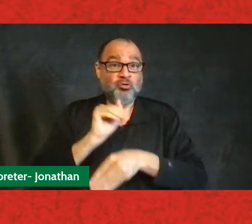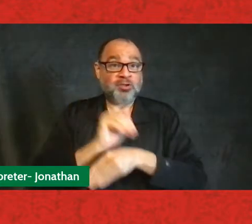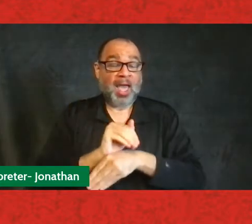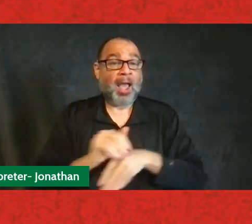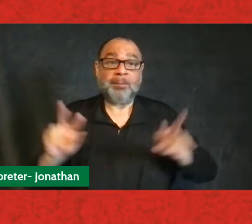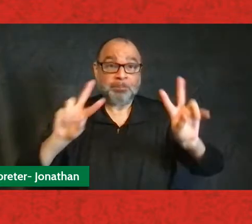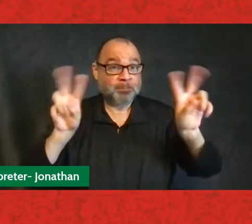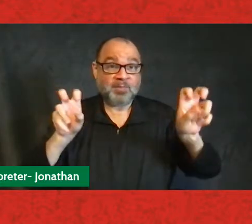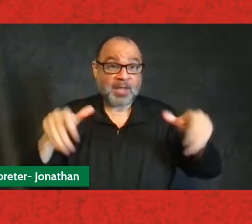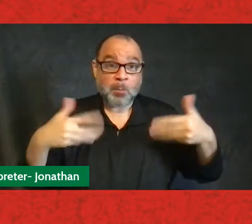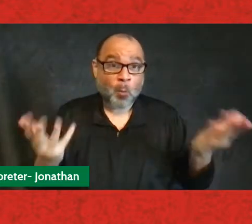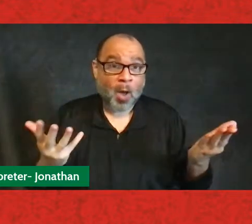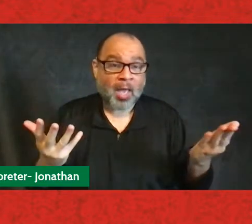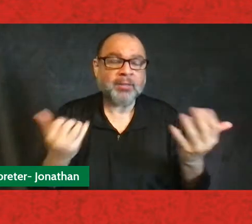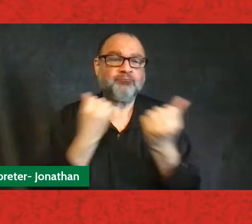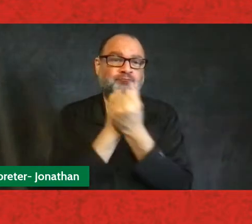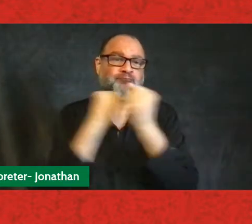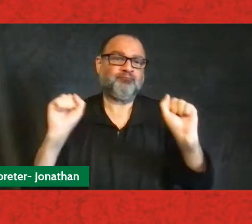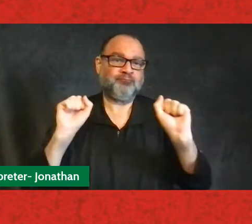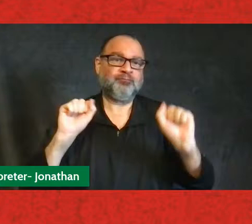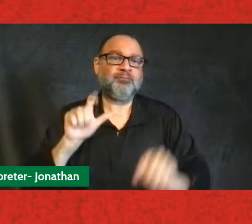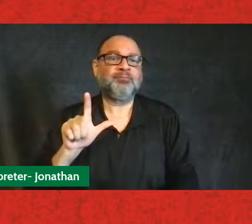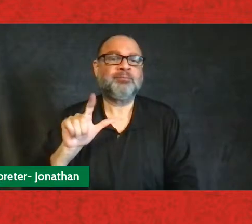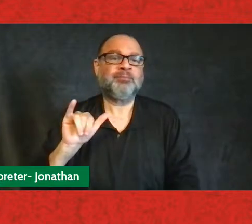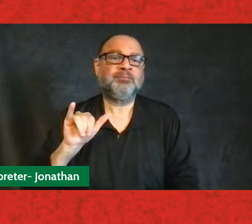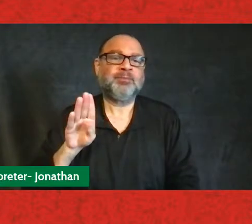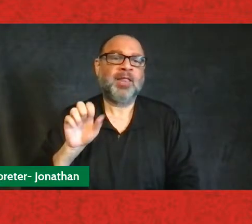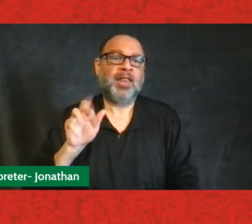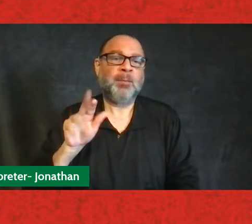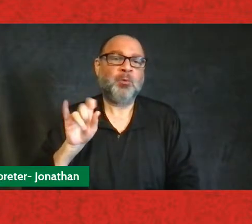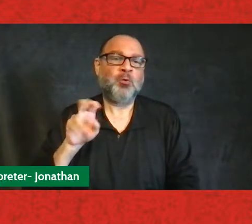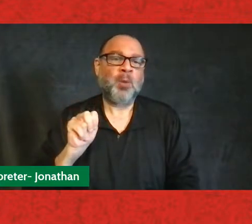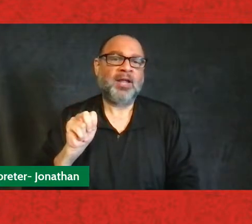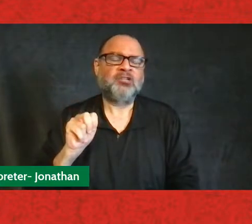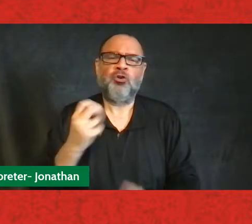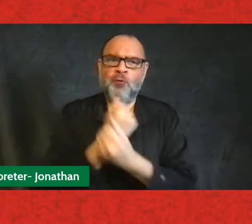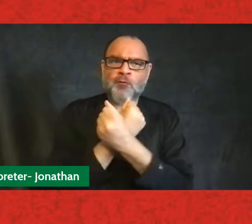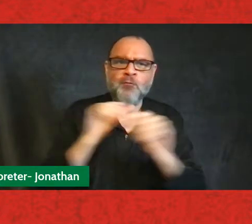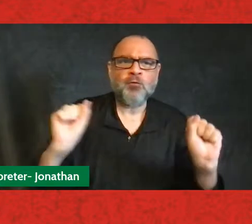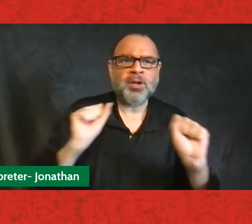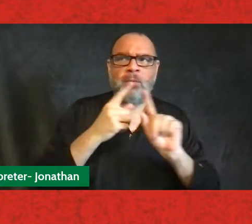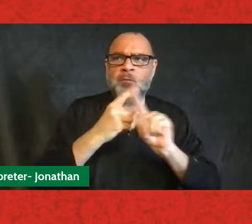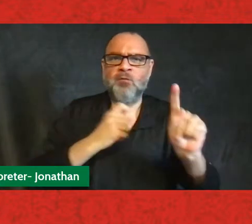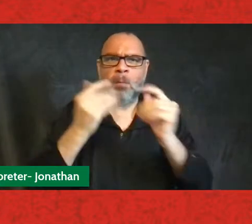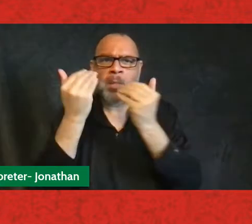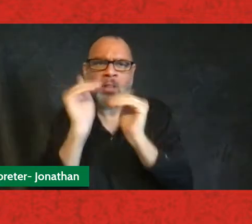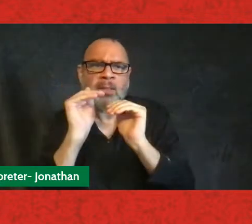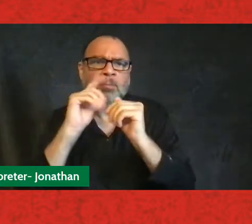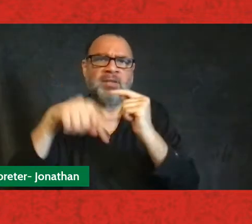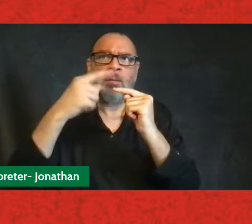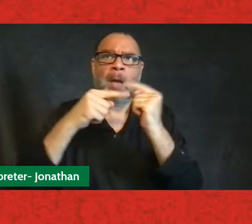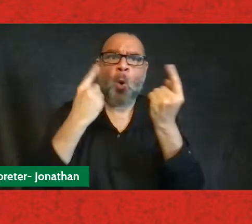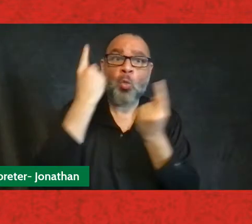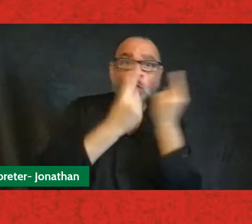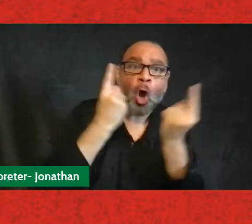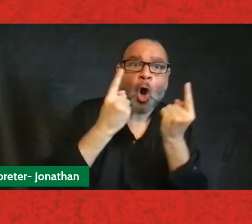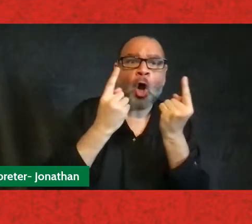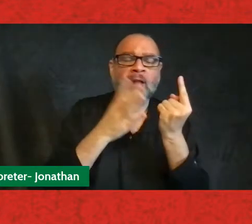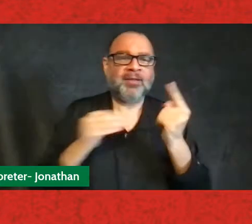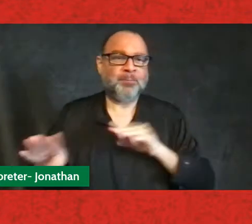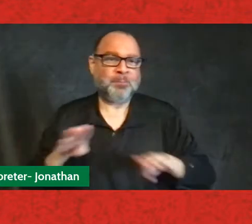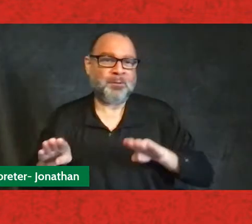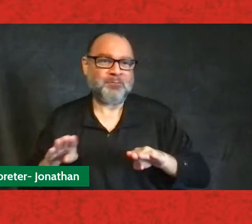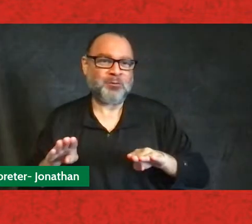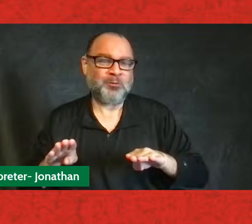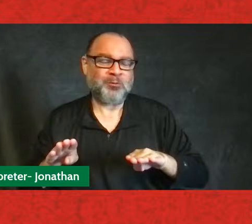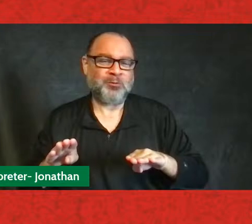liberation. Freedom from all limits on thought and behavior. Tonight, we celebrate the